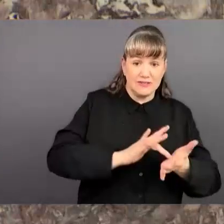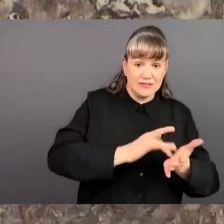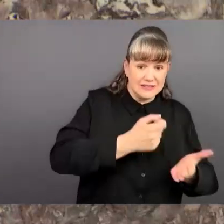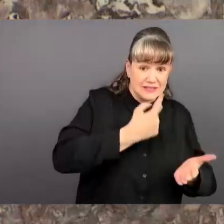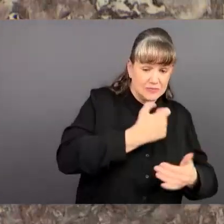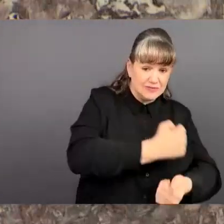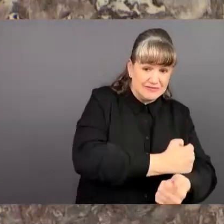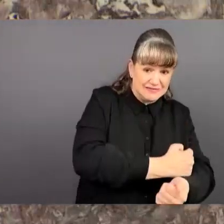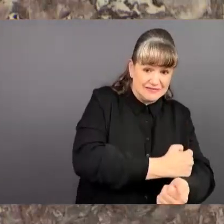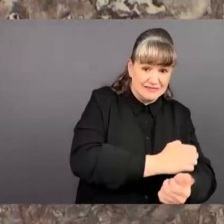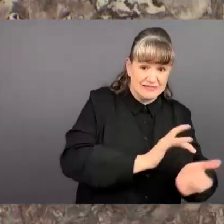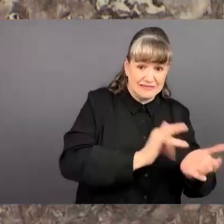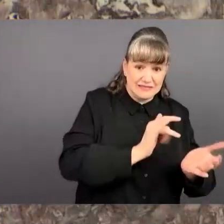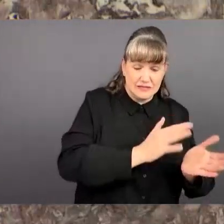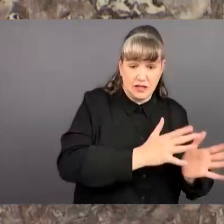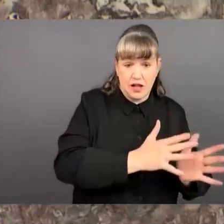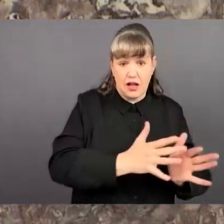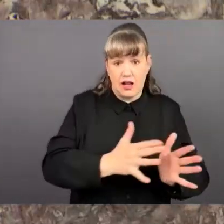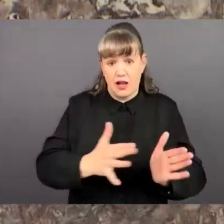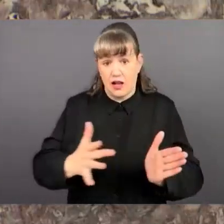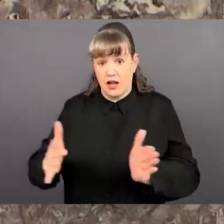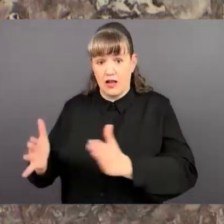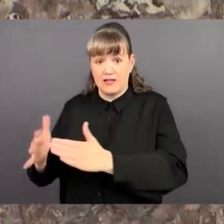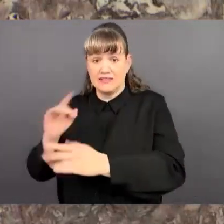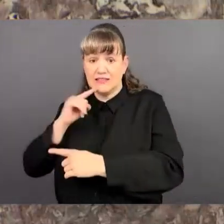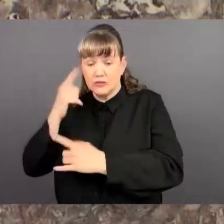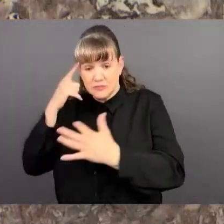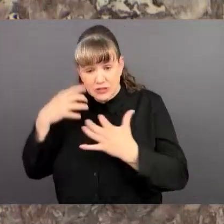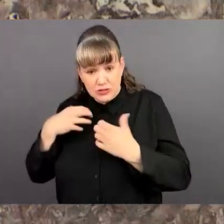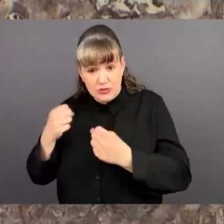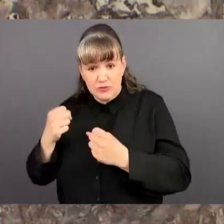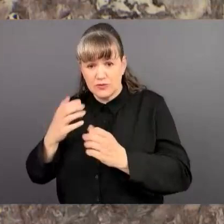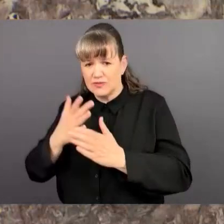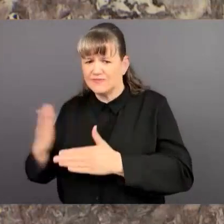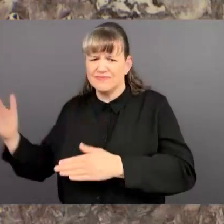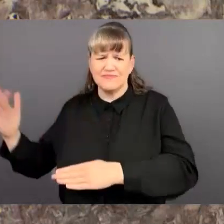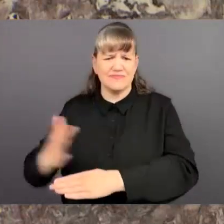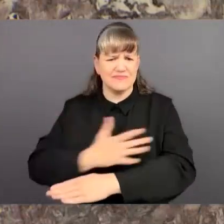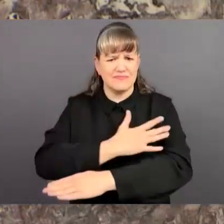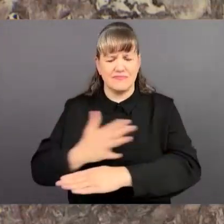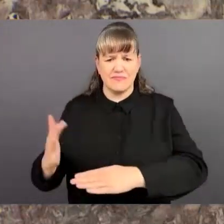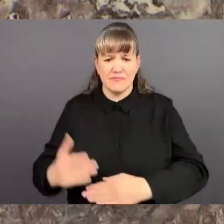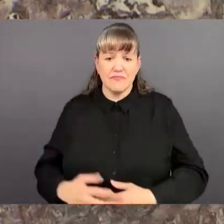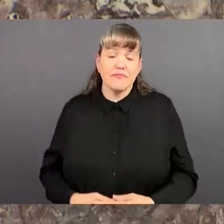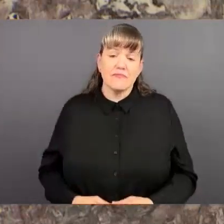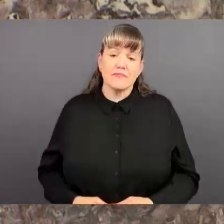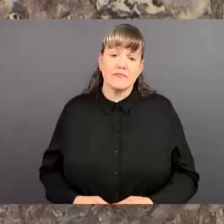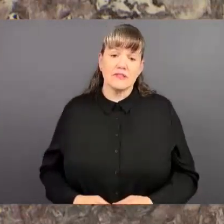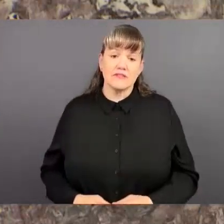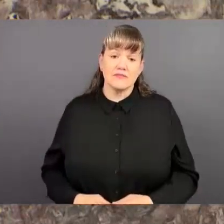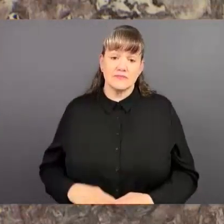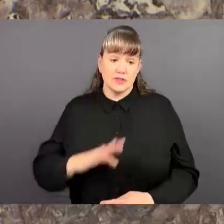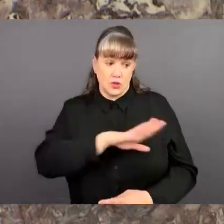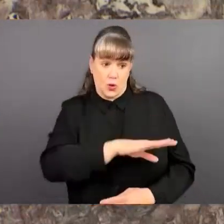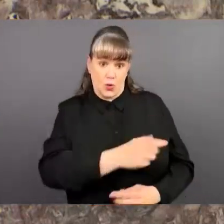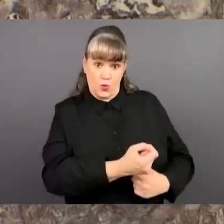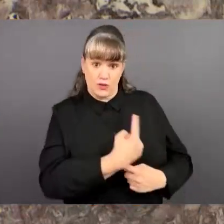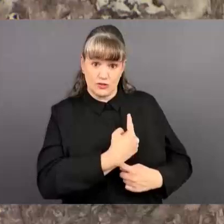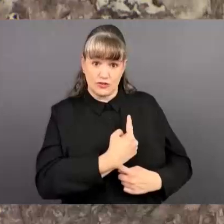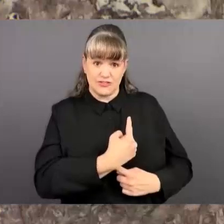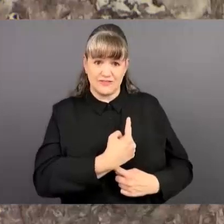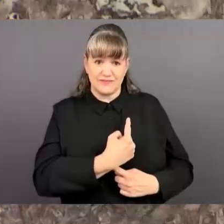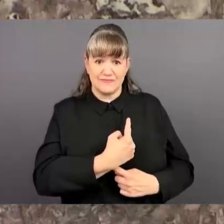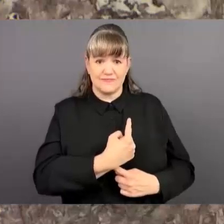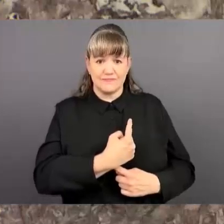Speaker, one of the questions the member raises is around people who are